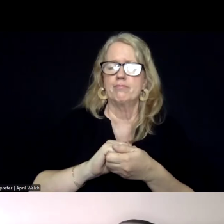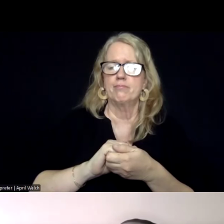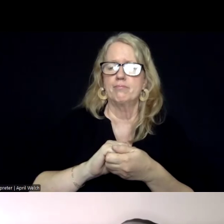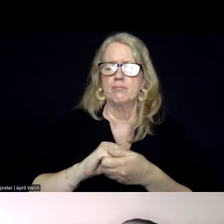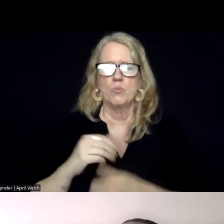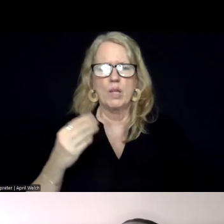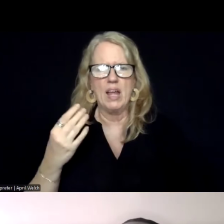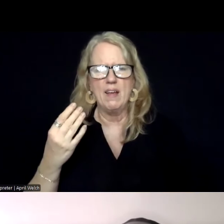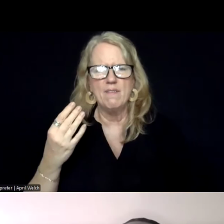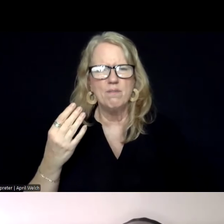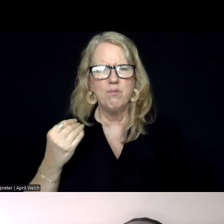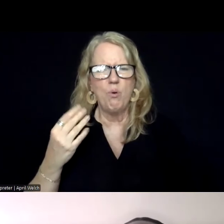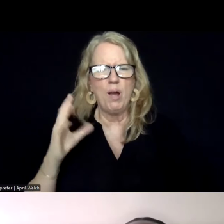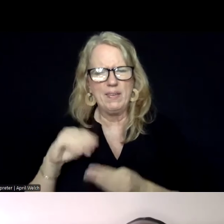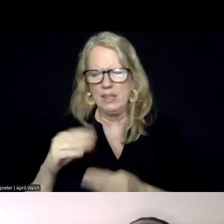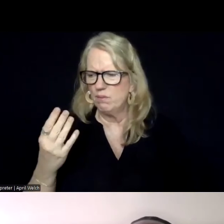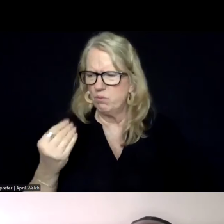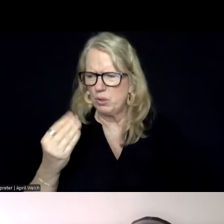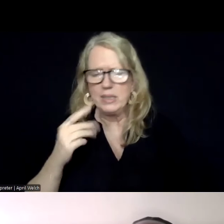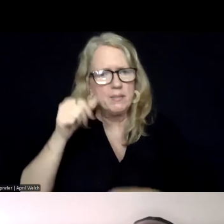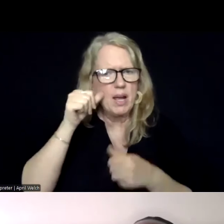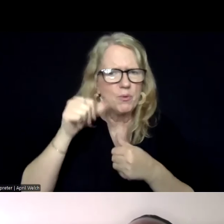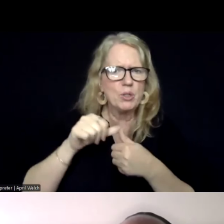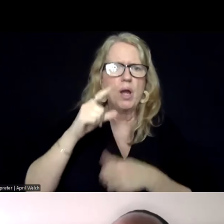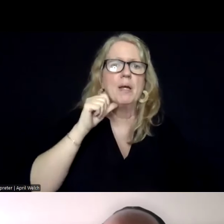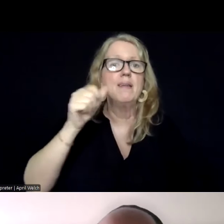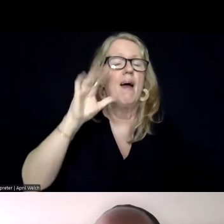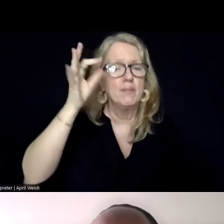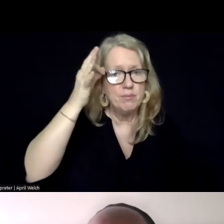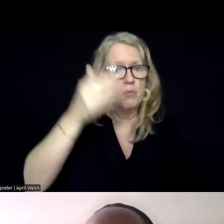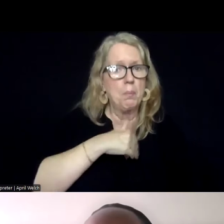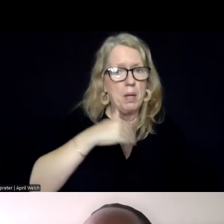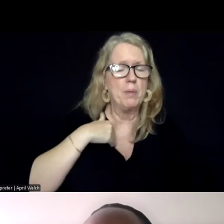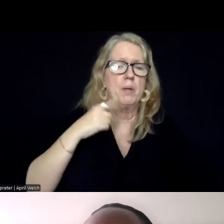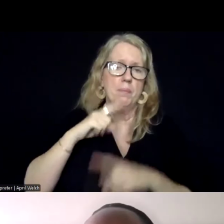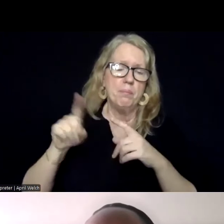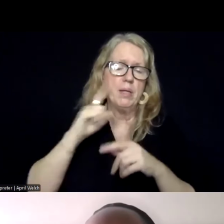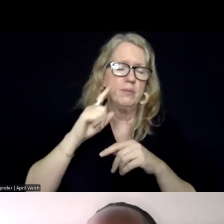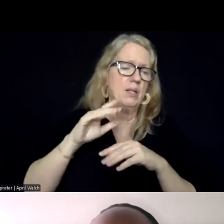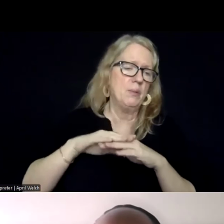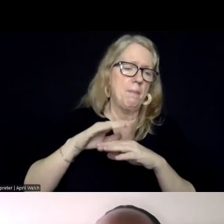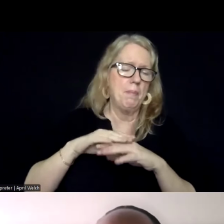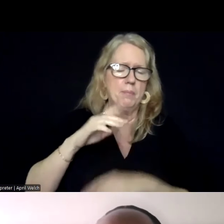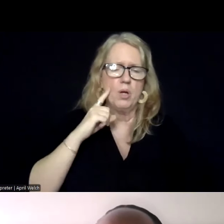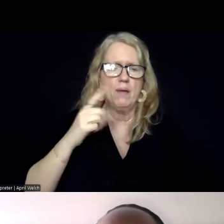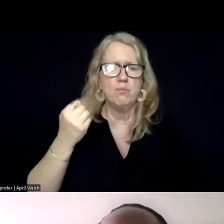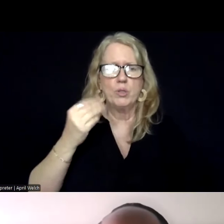14, statutorily 14, if I recall, non-federal members, but that's a minimum of 14 non-federal members. And they come together and work